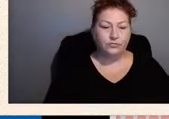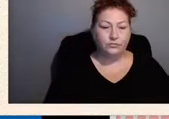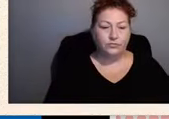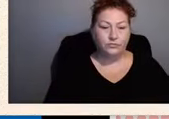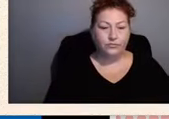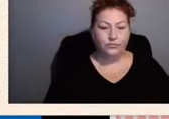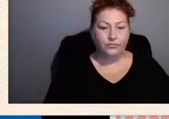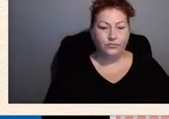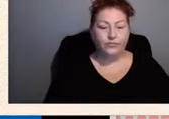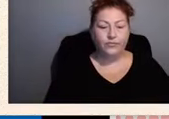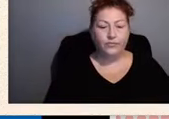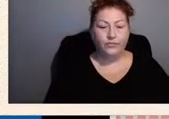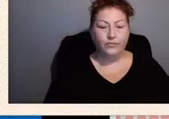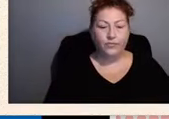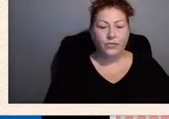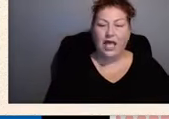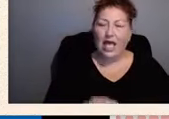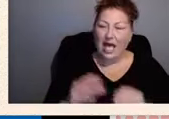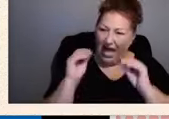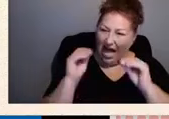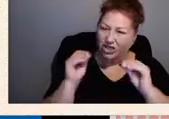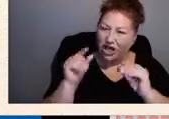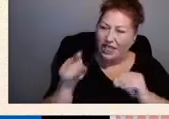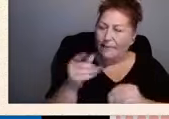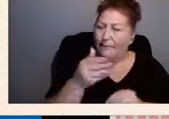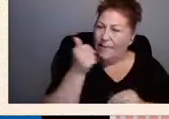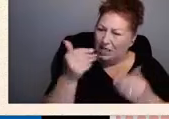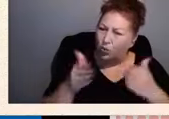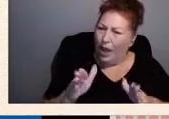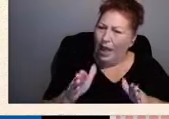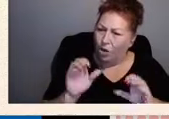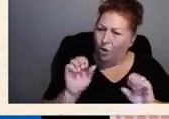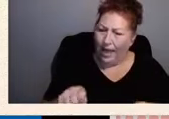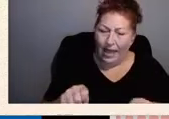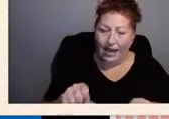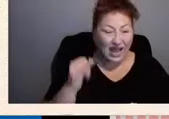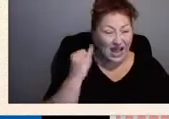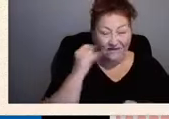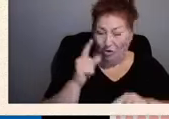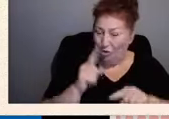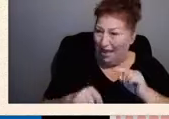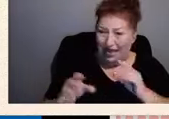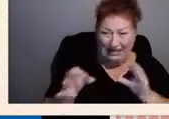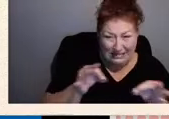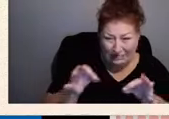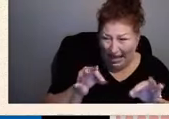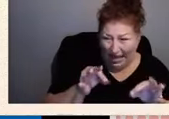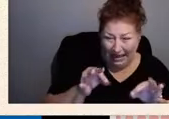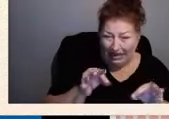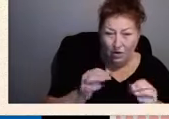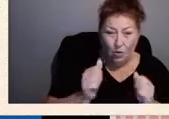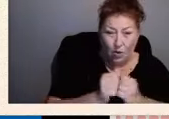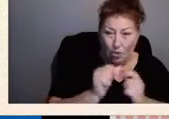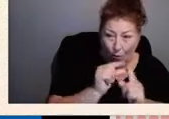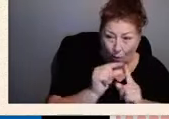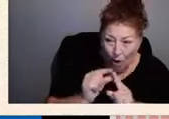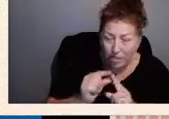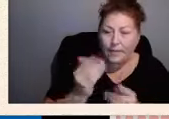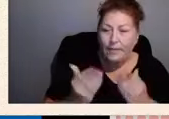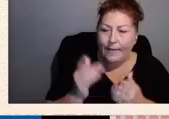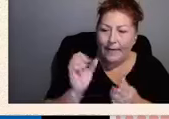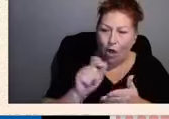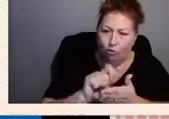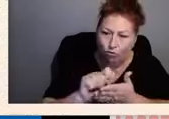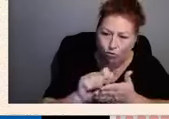Educate them in the best way that you can. If you can't explain it verbally, then maybe you can write it,